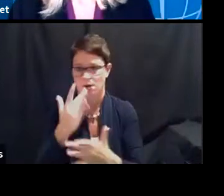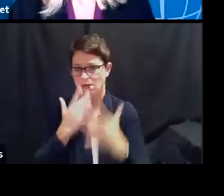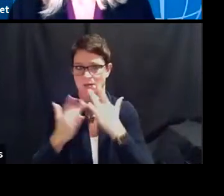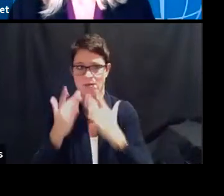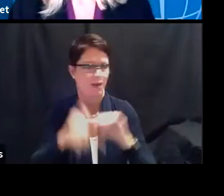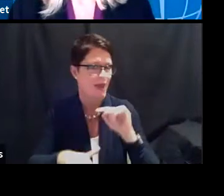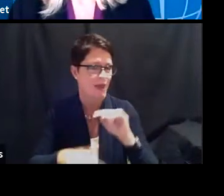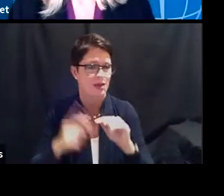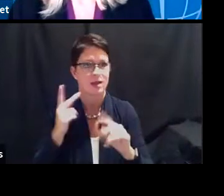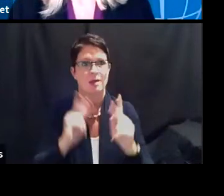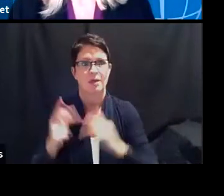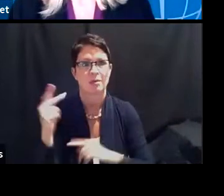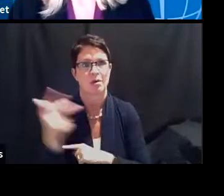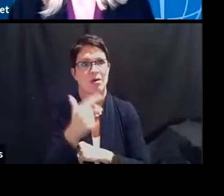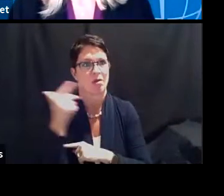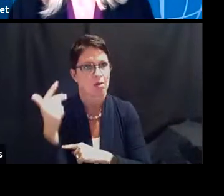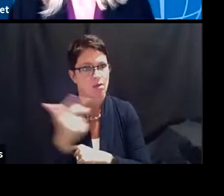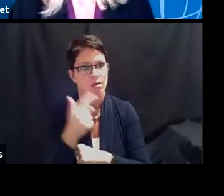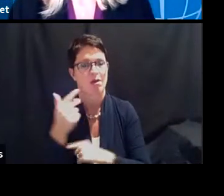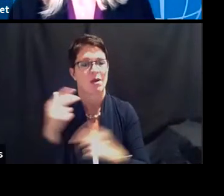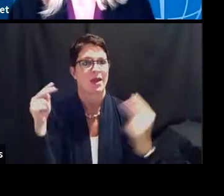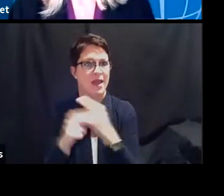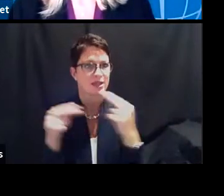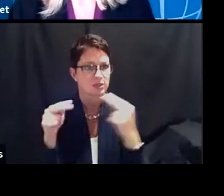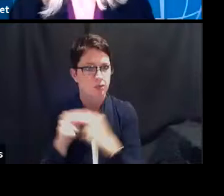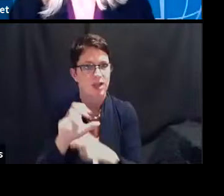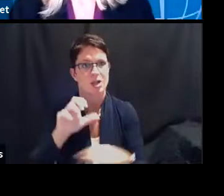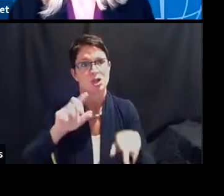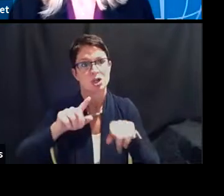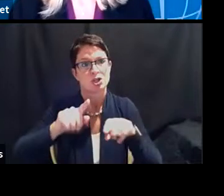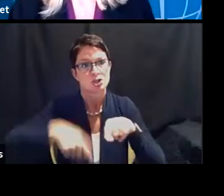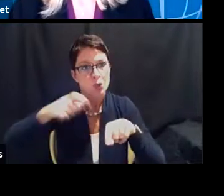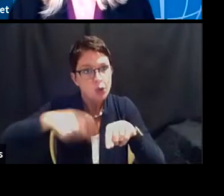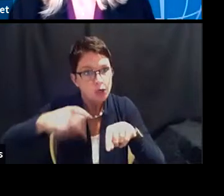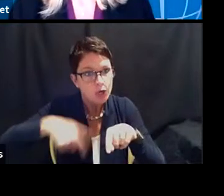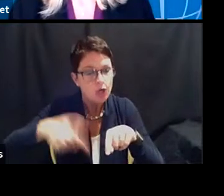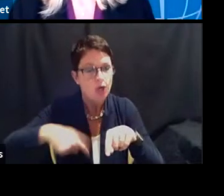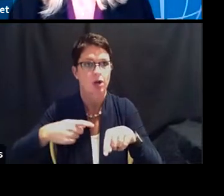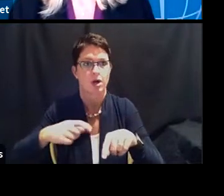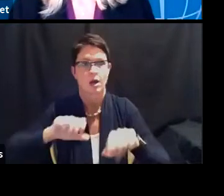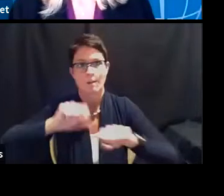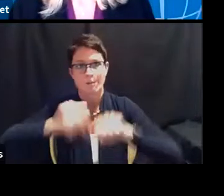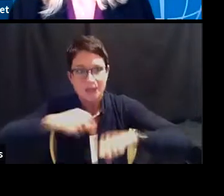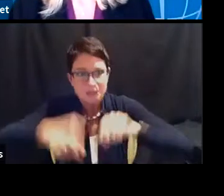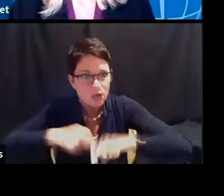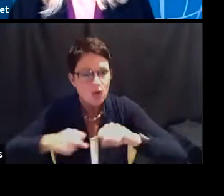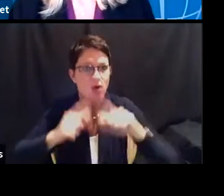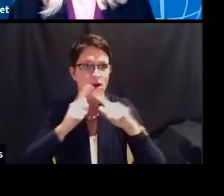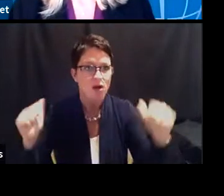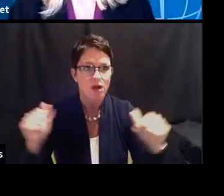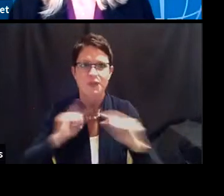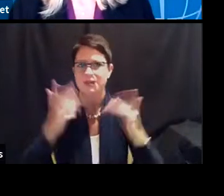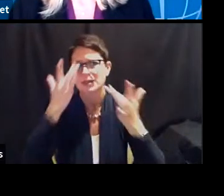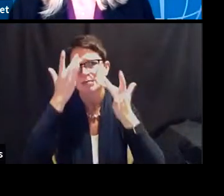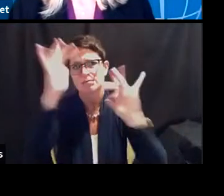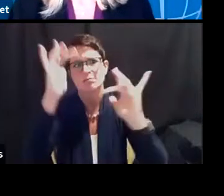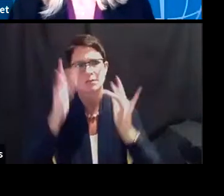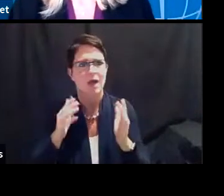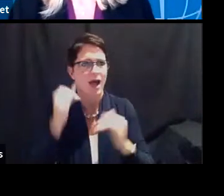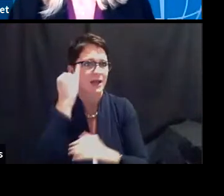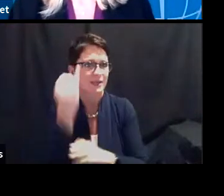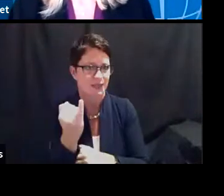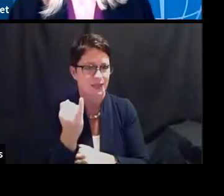are traveling on the expressway, scooters and all types just to get here. This is a very ingenious idea